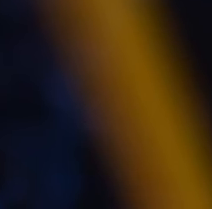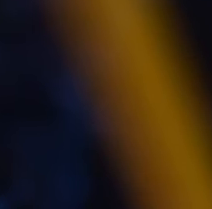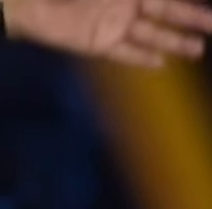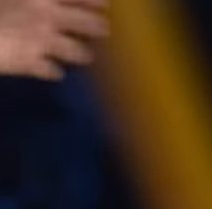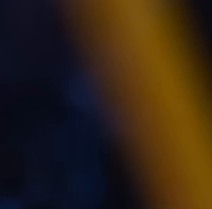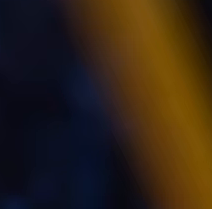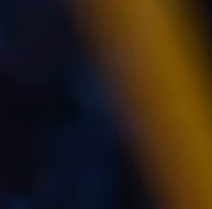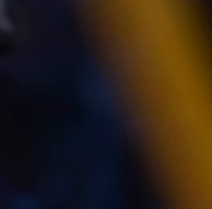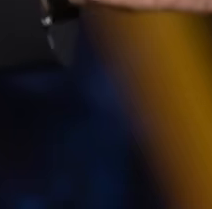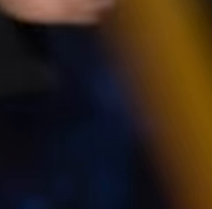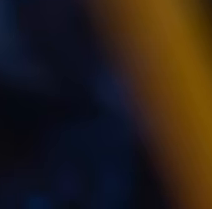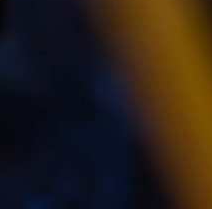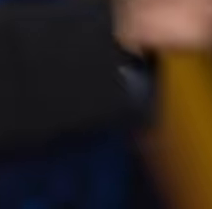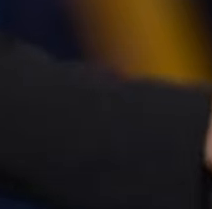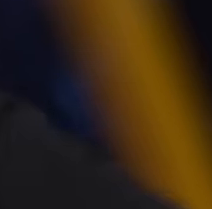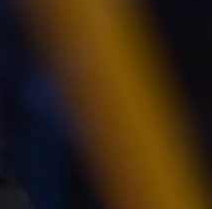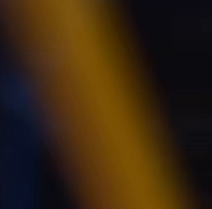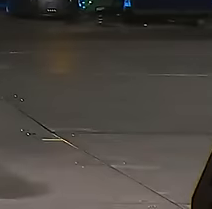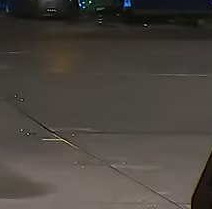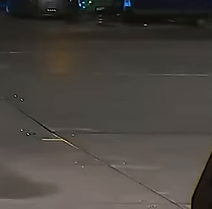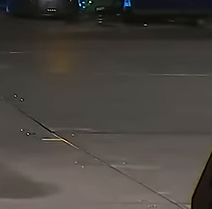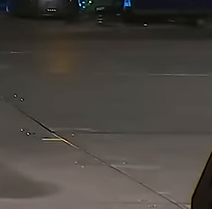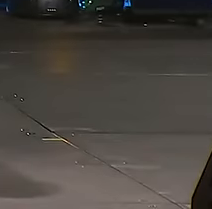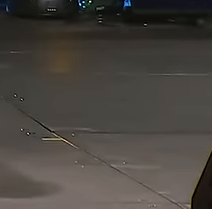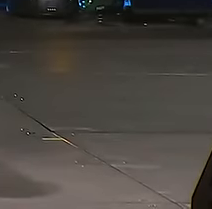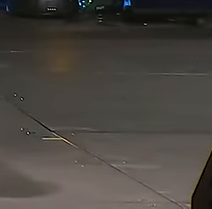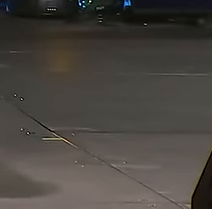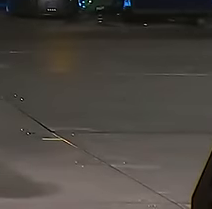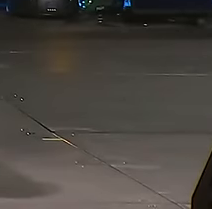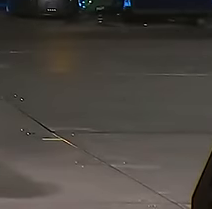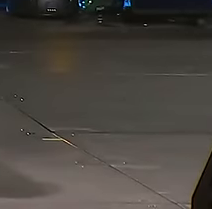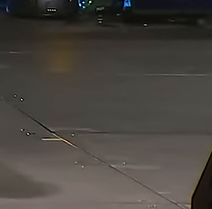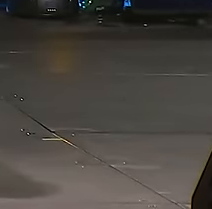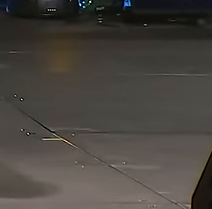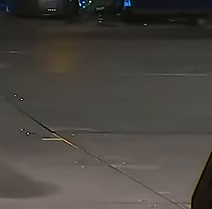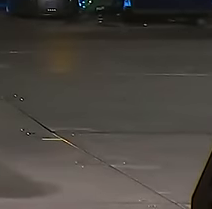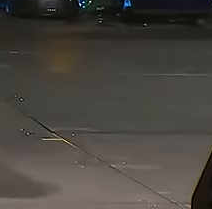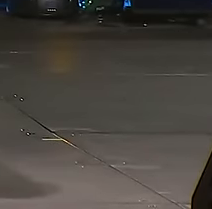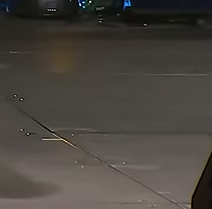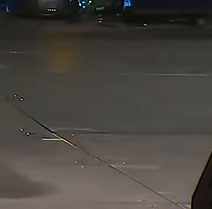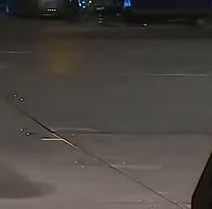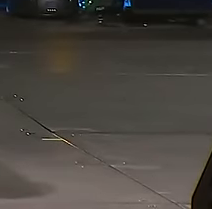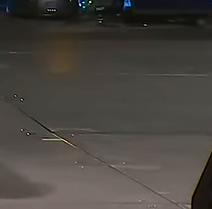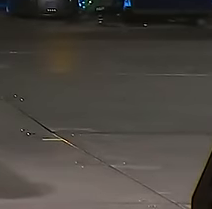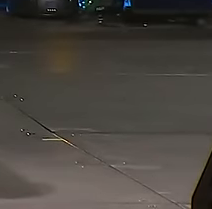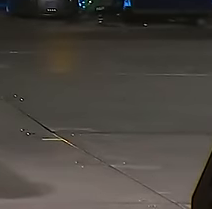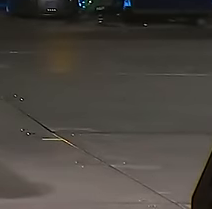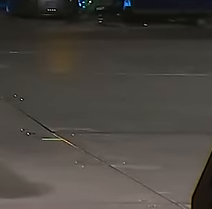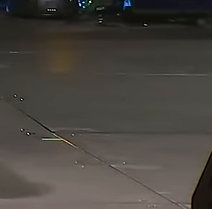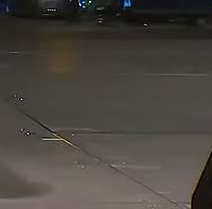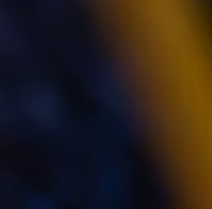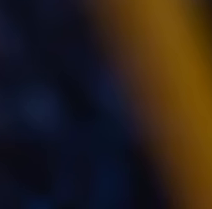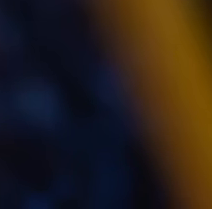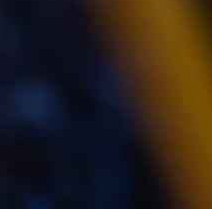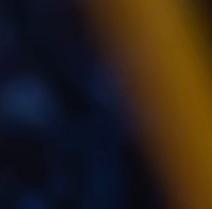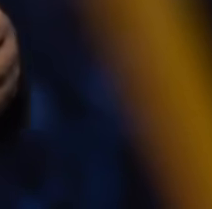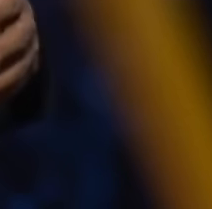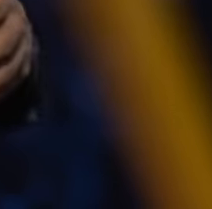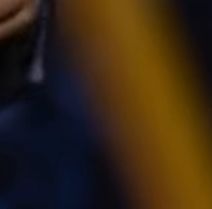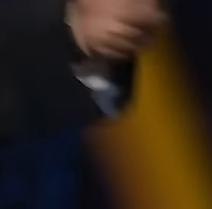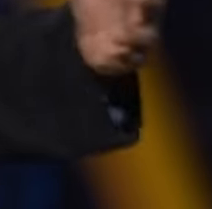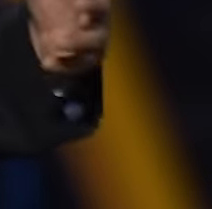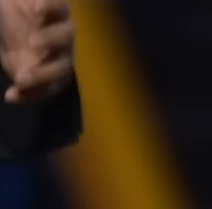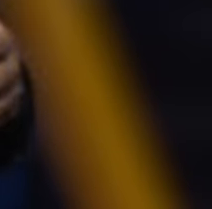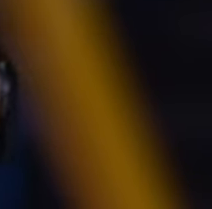ya está sonando como tú. He's starting to sound like you. And I laughed because I said, well, I sound like my pastor. Yo sueno como mi pastor. Y hay algo en